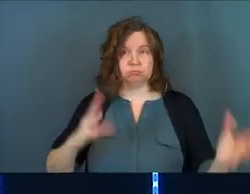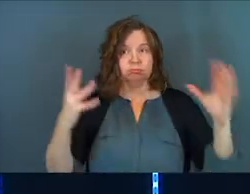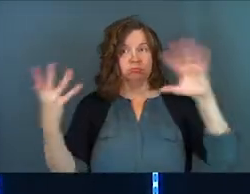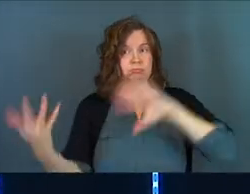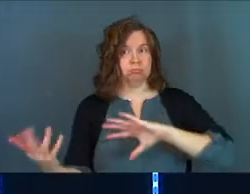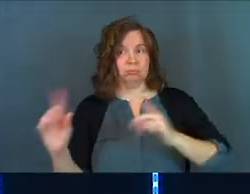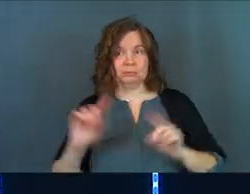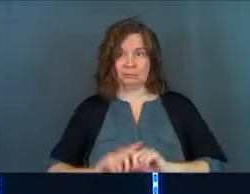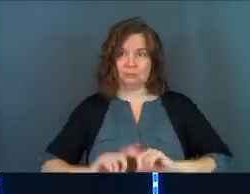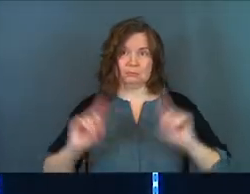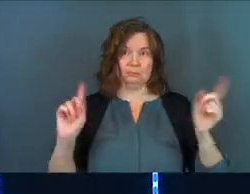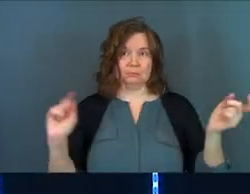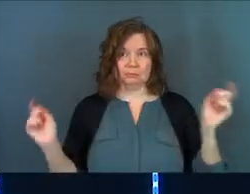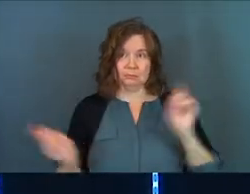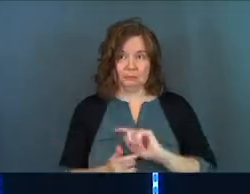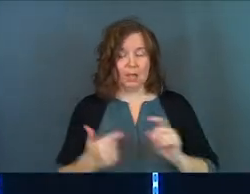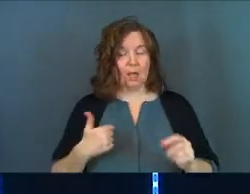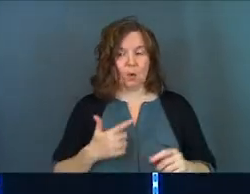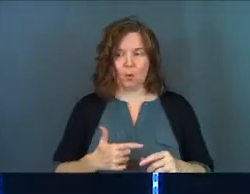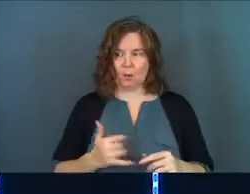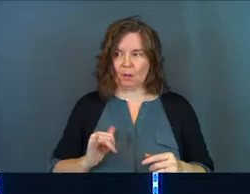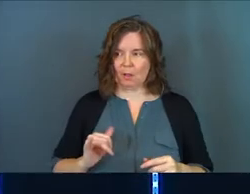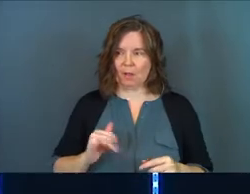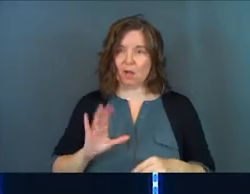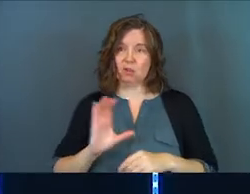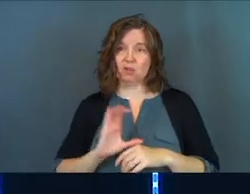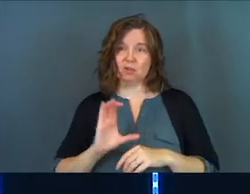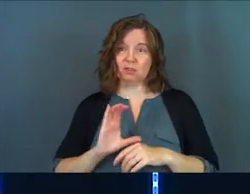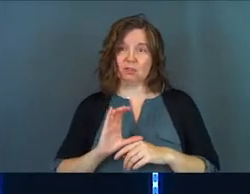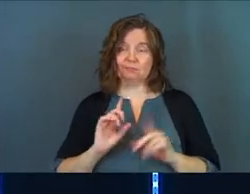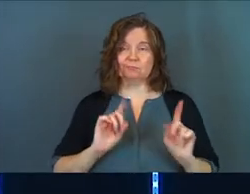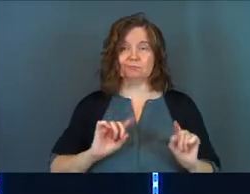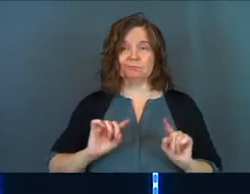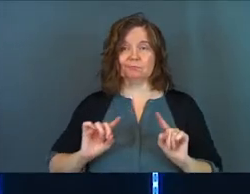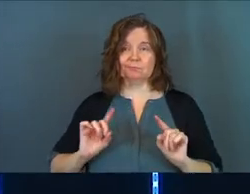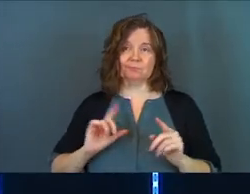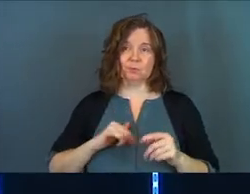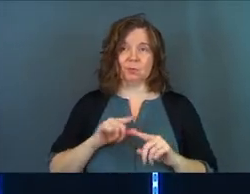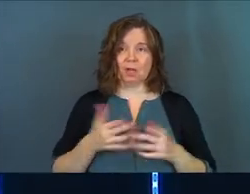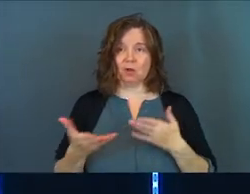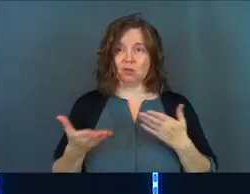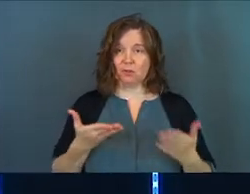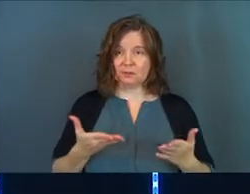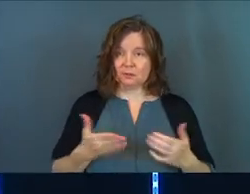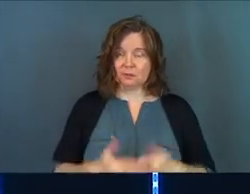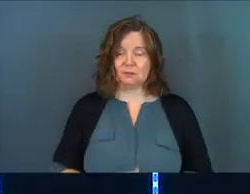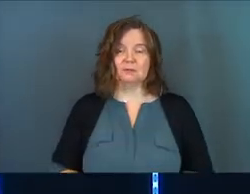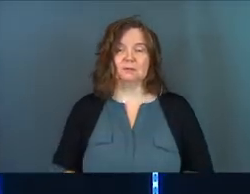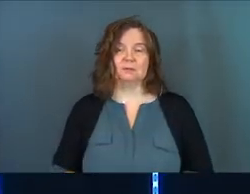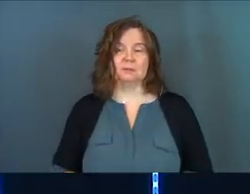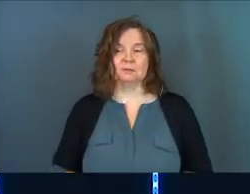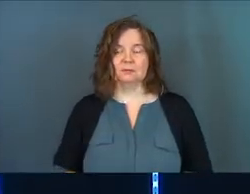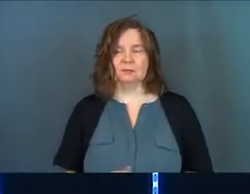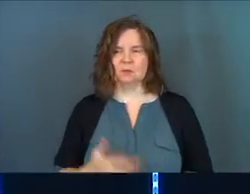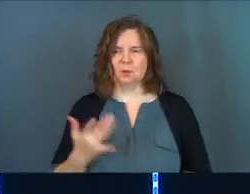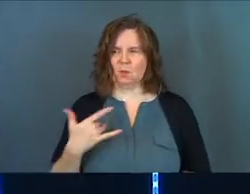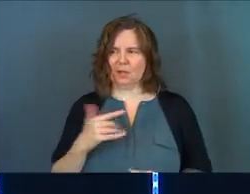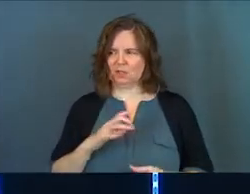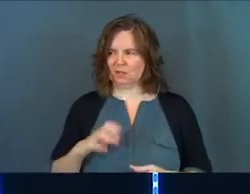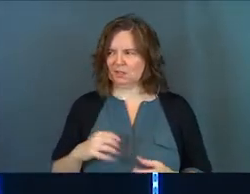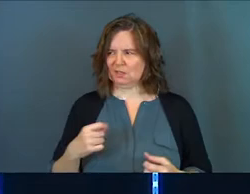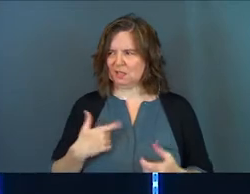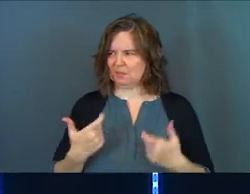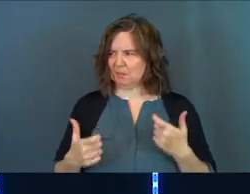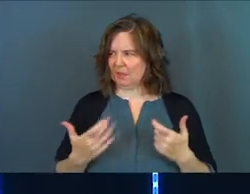down? And we go to our, like, you know, churches, and we attend our services. And I, why is